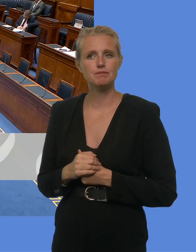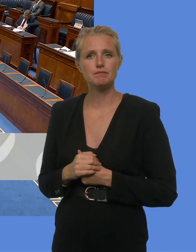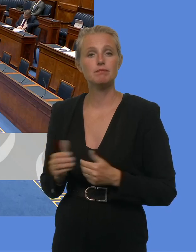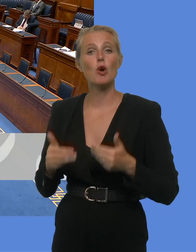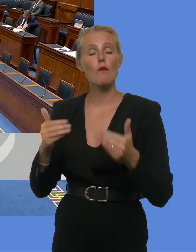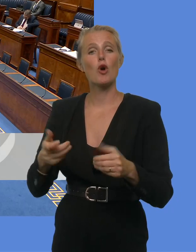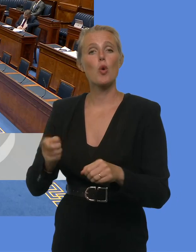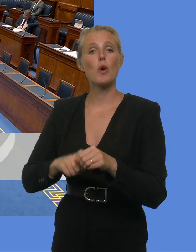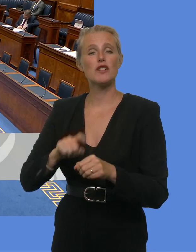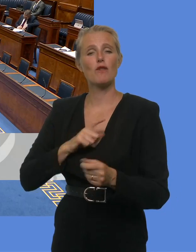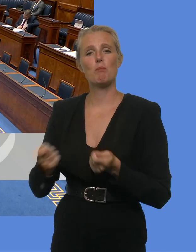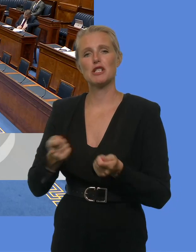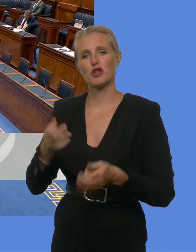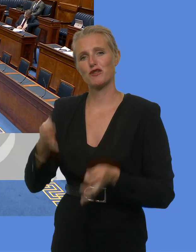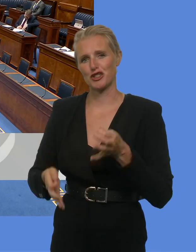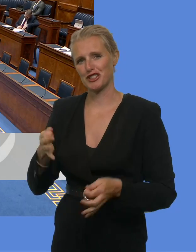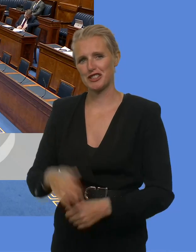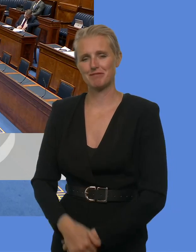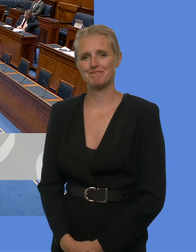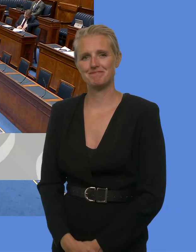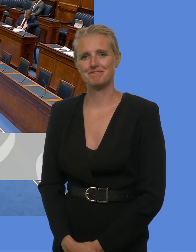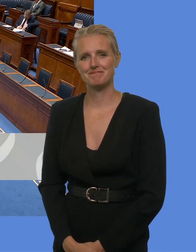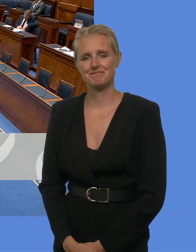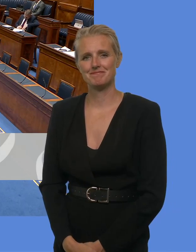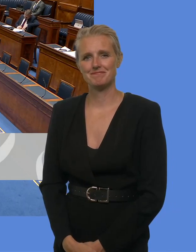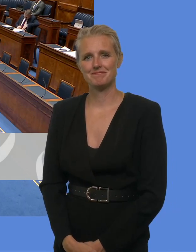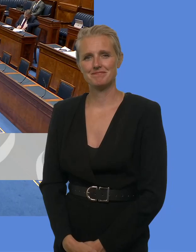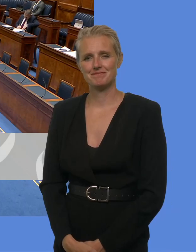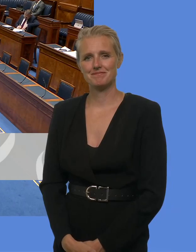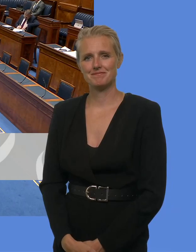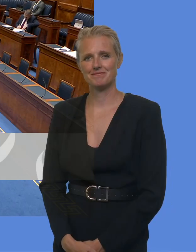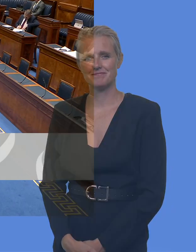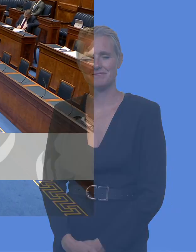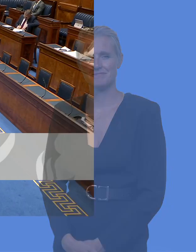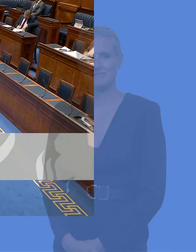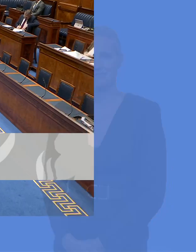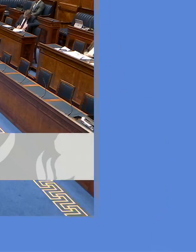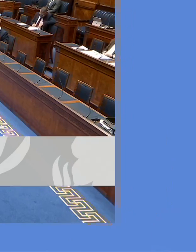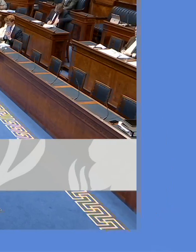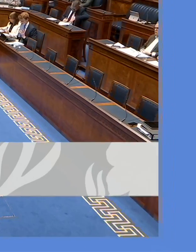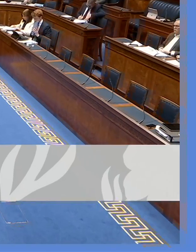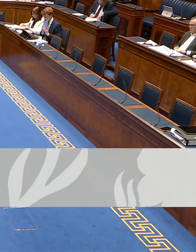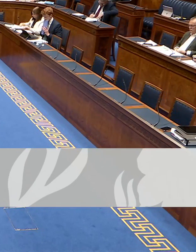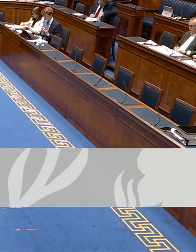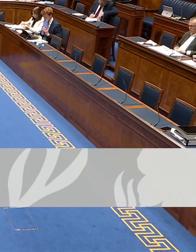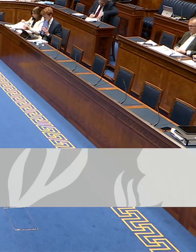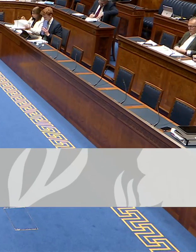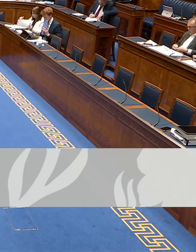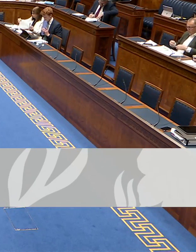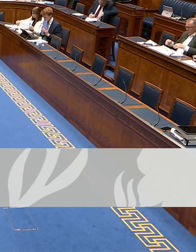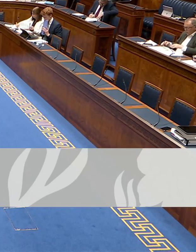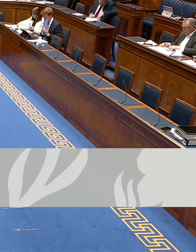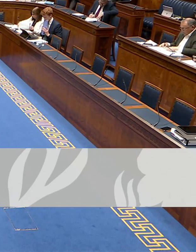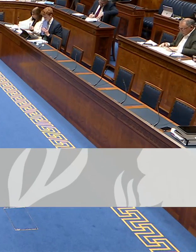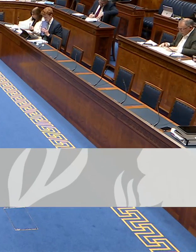to questions for the Minister of Justice. We'll start with listed questions. Question 13 has been withdrawn. I call the answer side.